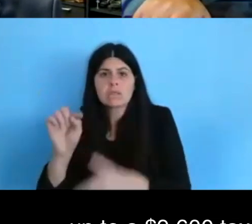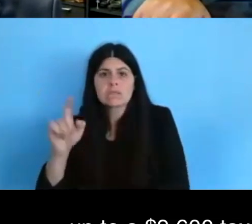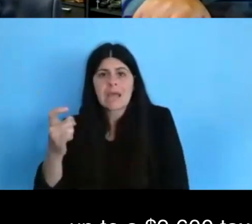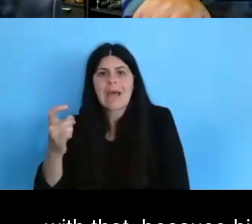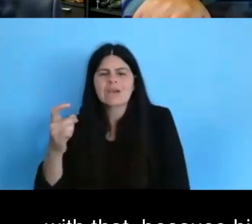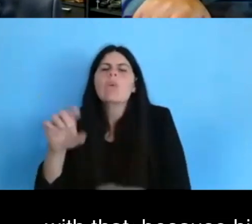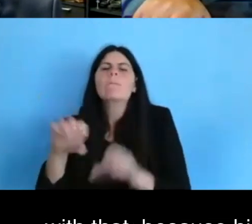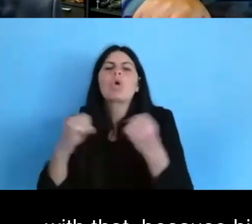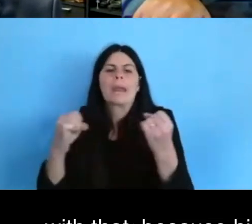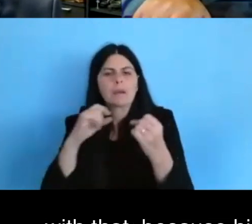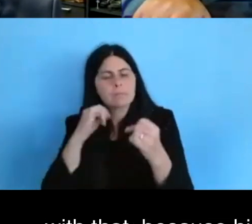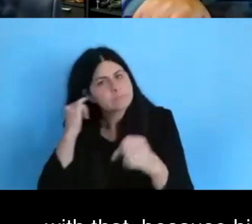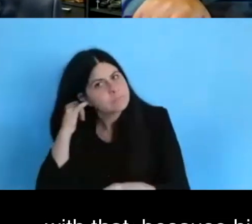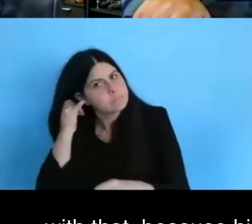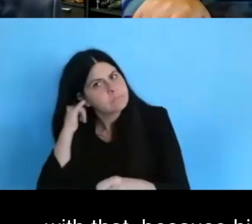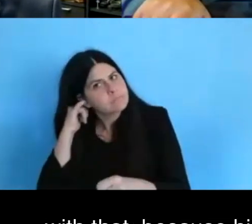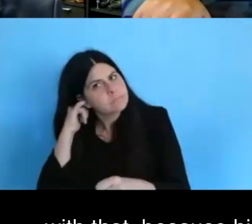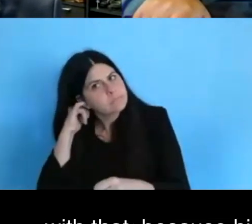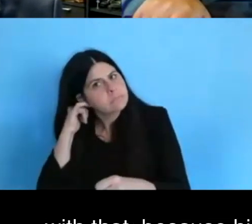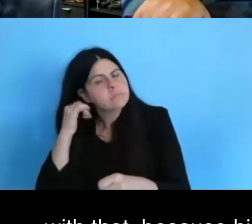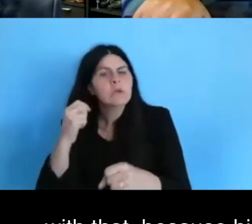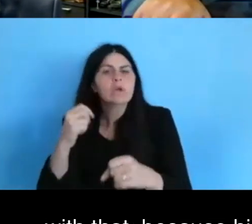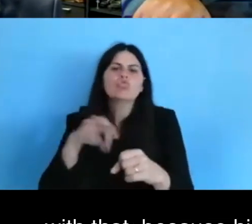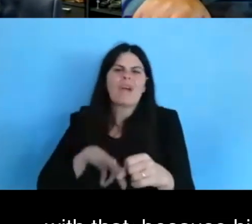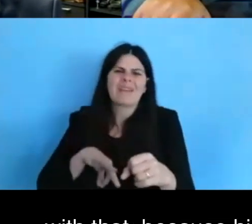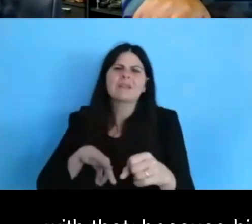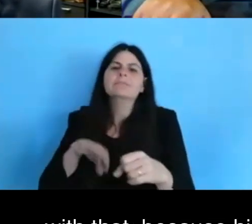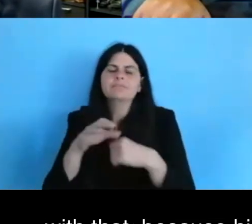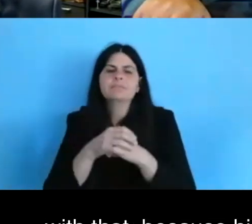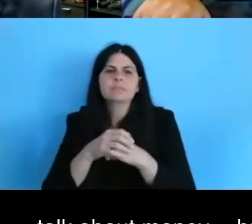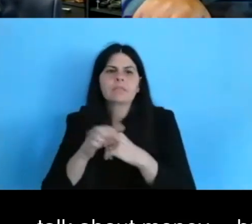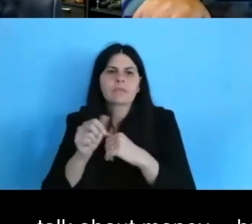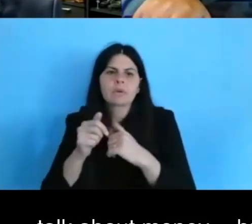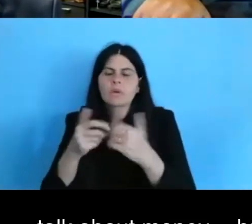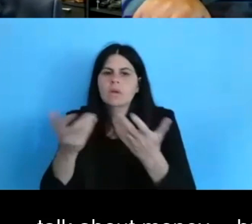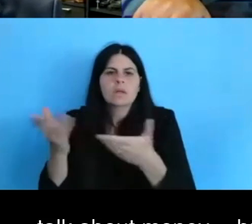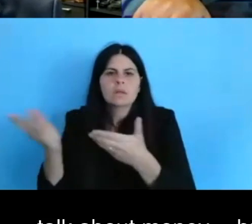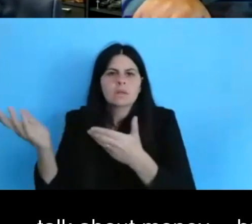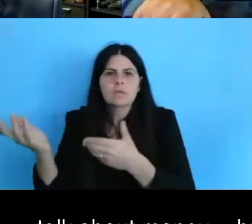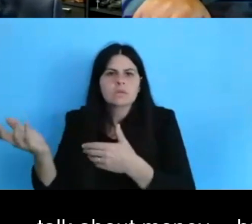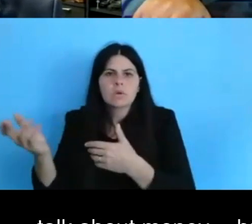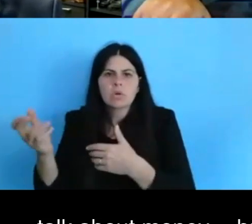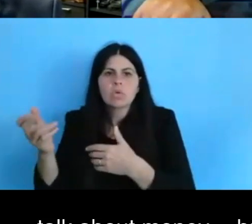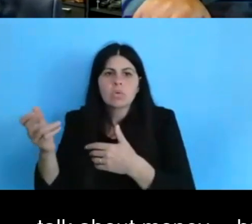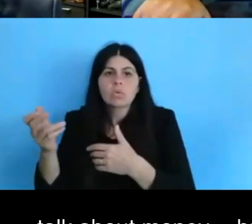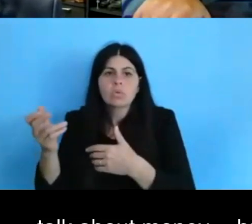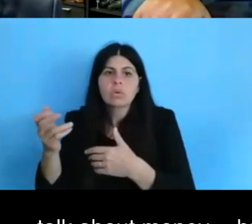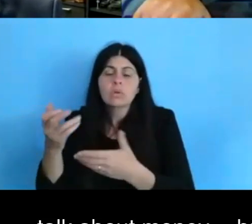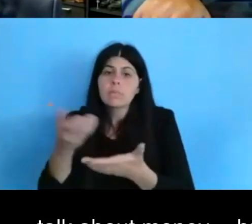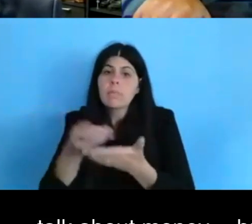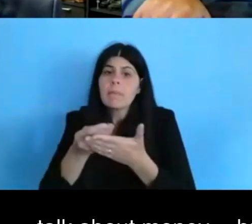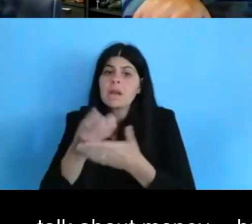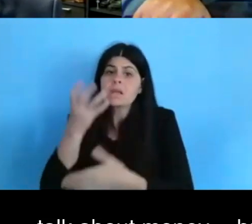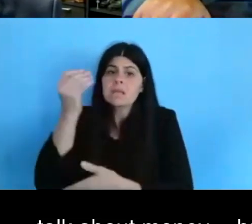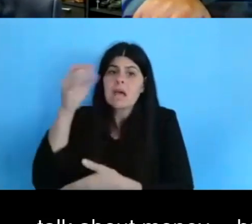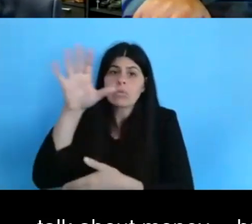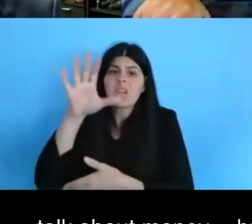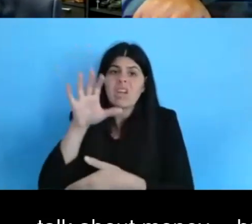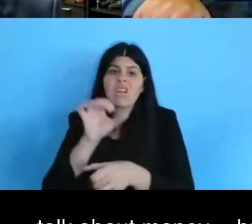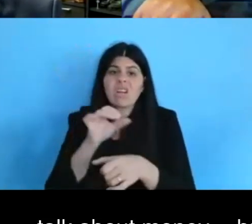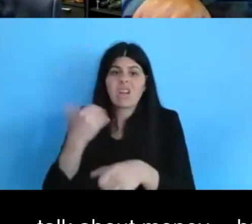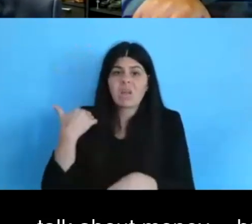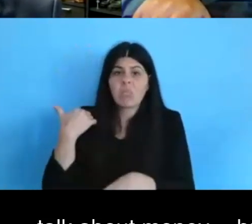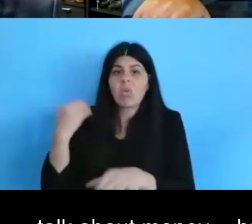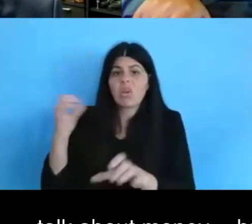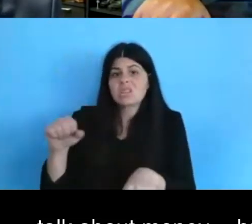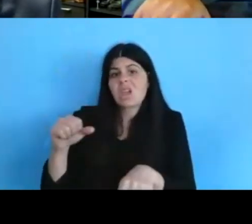often don't lead with that, because hiring a veteran, they bring everything else to the table. Why would you not talk about money? But it is something that is out there that employers can to learn more